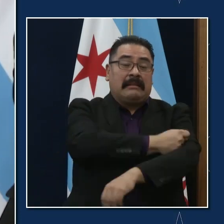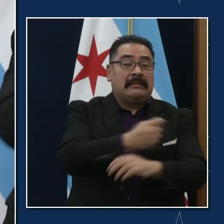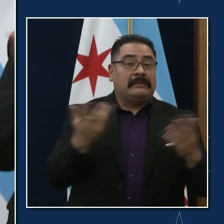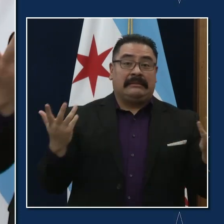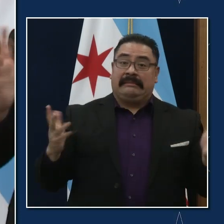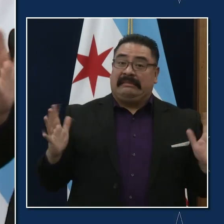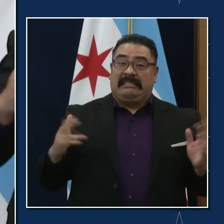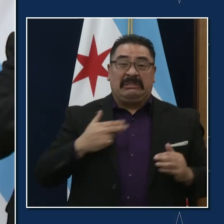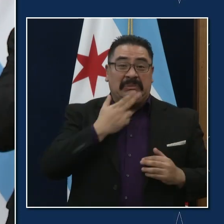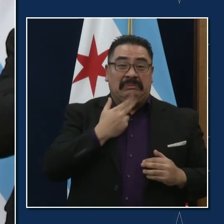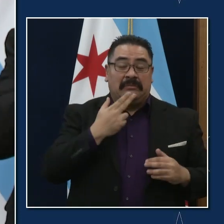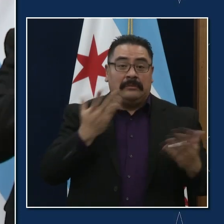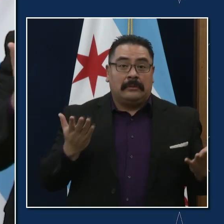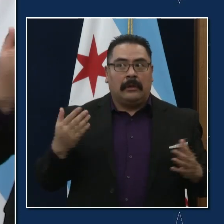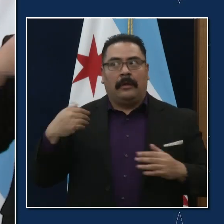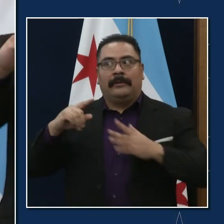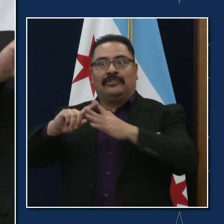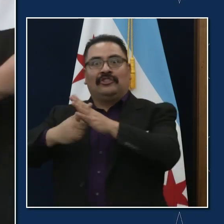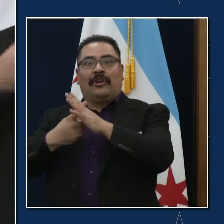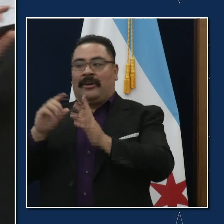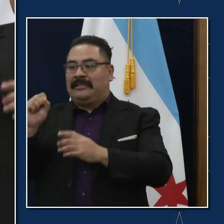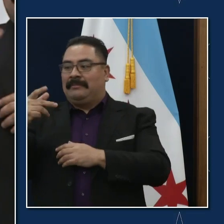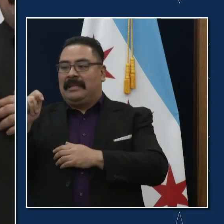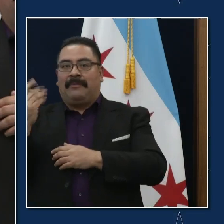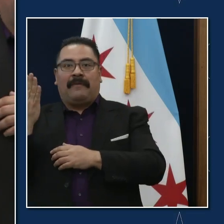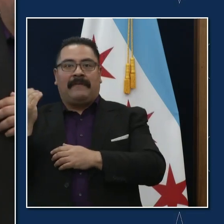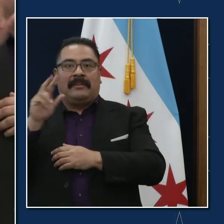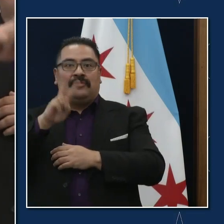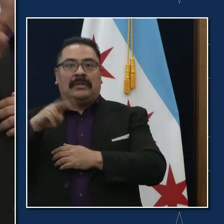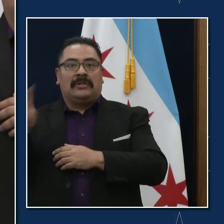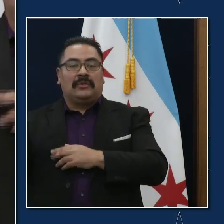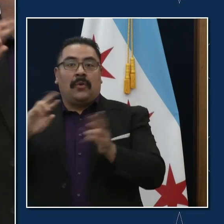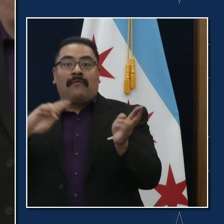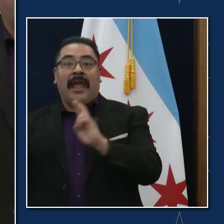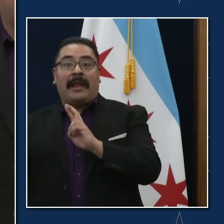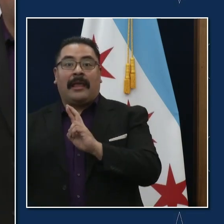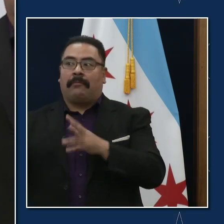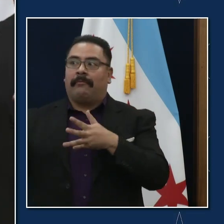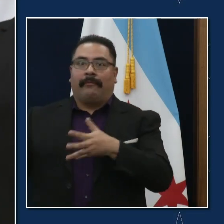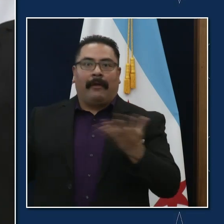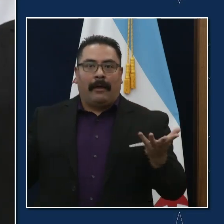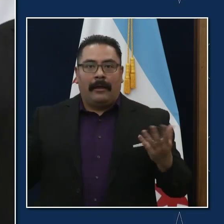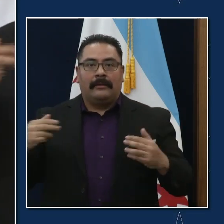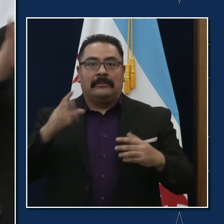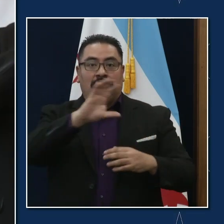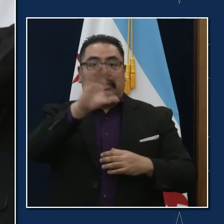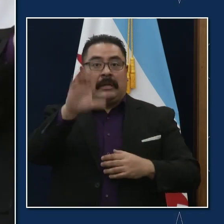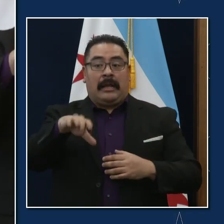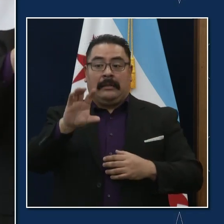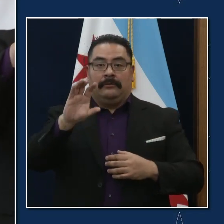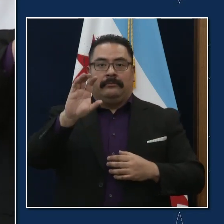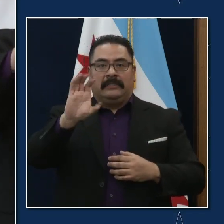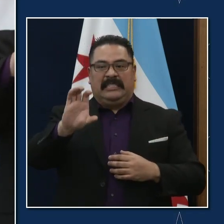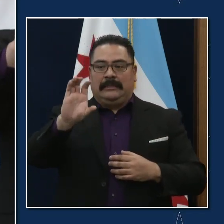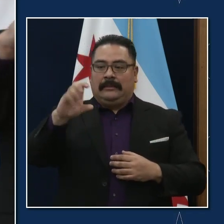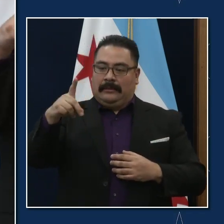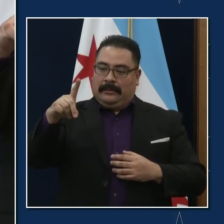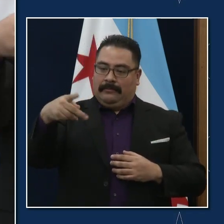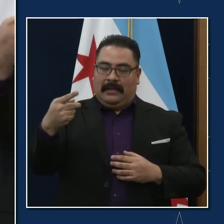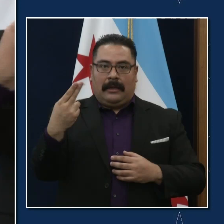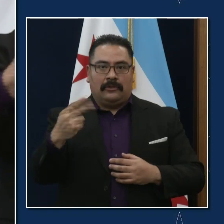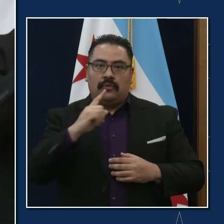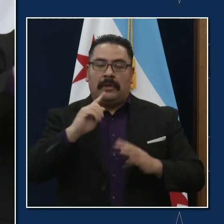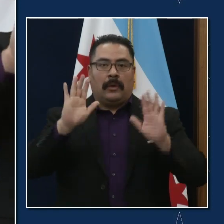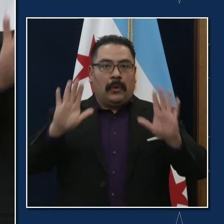it became available to us on September 15, 2022. The Chicago Department of Public Health has been extremely phenomenal